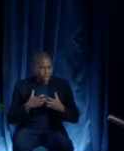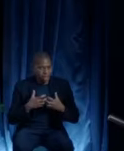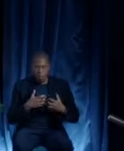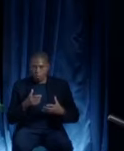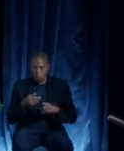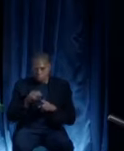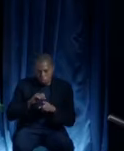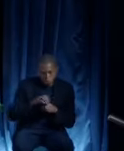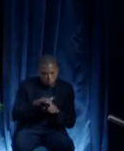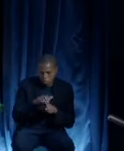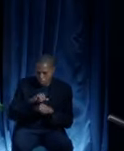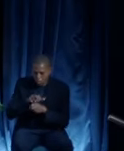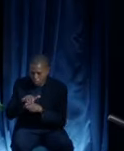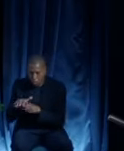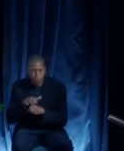And you see,